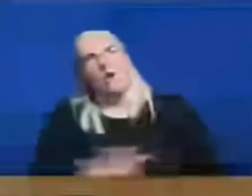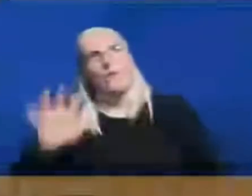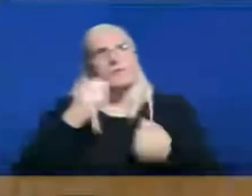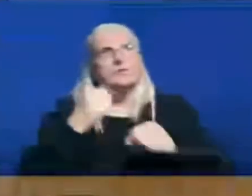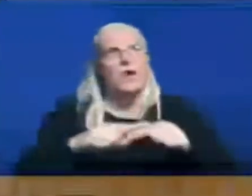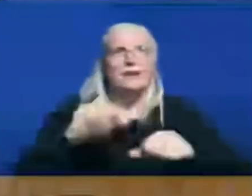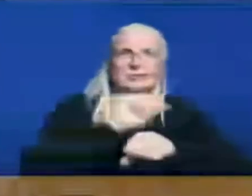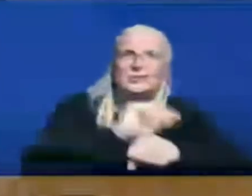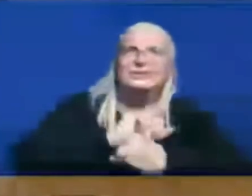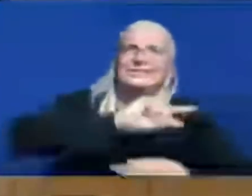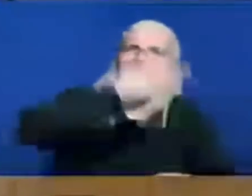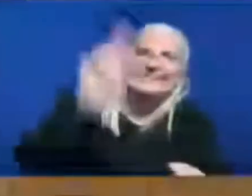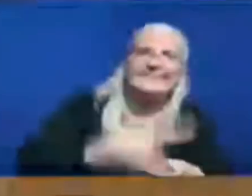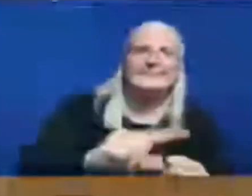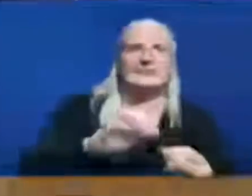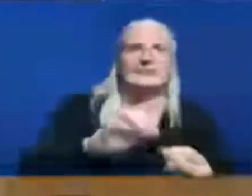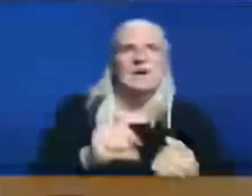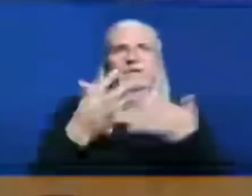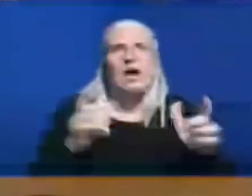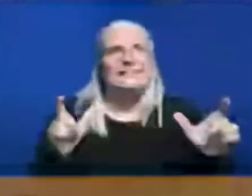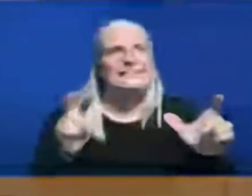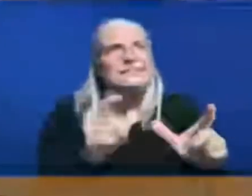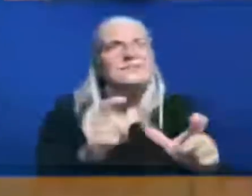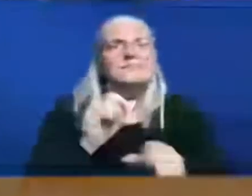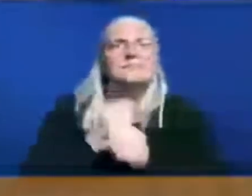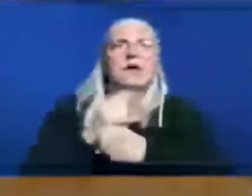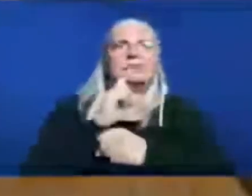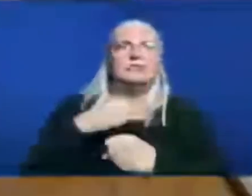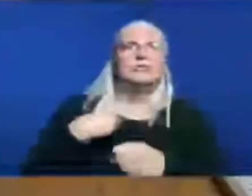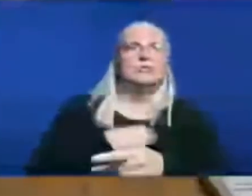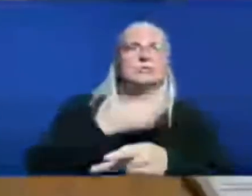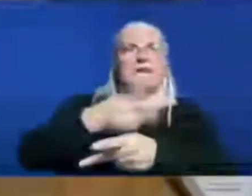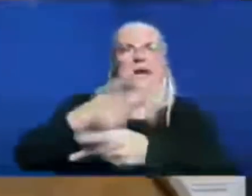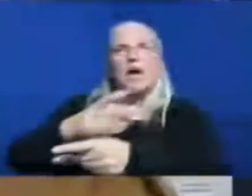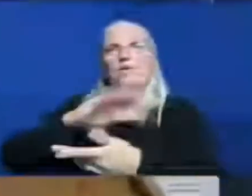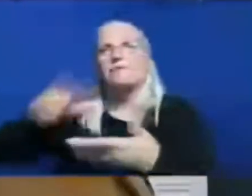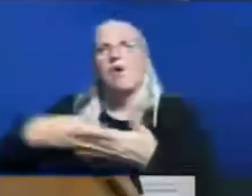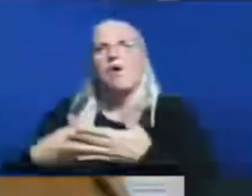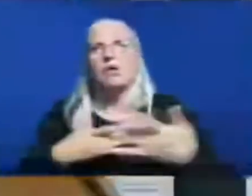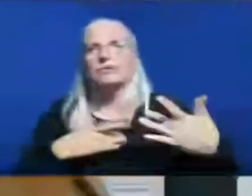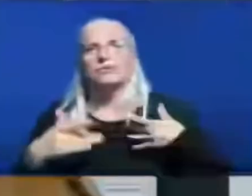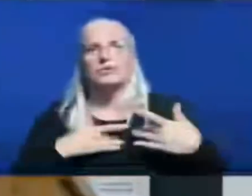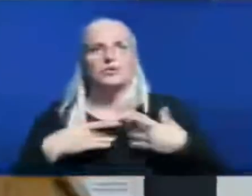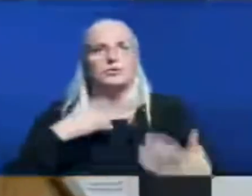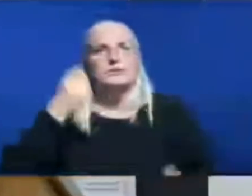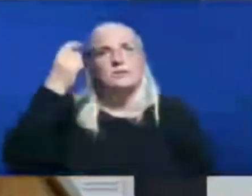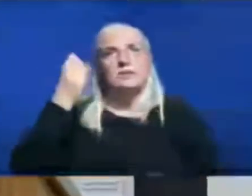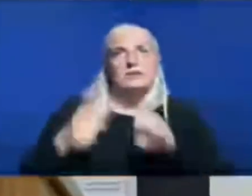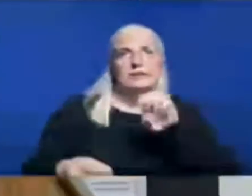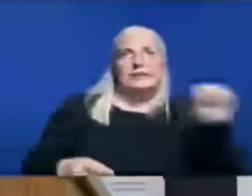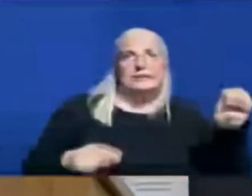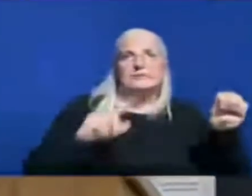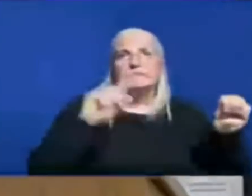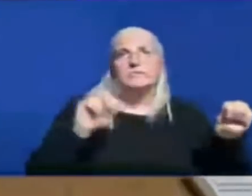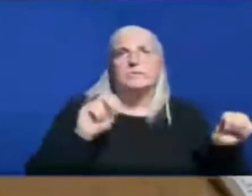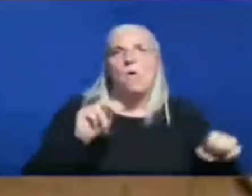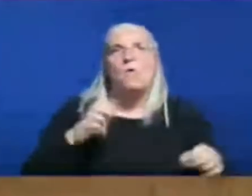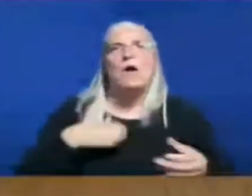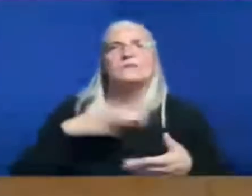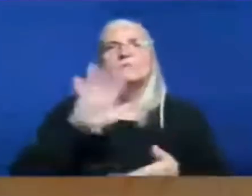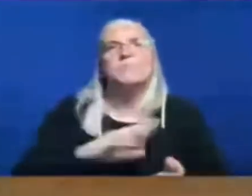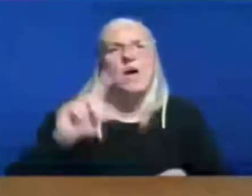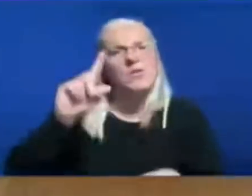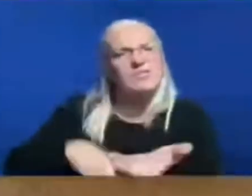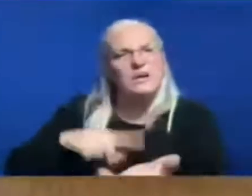concerns all the way around here. On the east zone, I don't know if we covered that, but there's about 1,300 firefighters along this